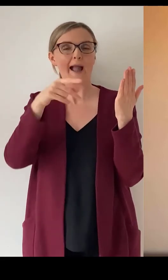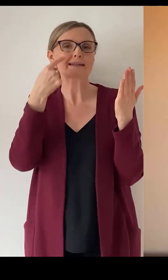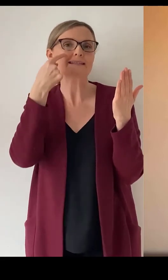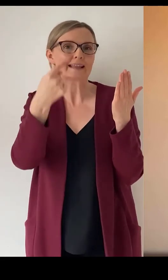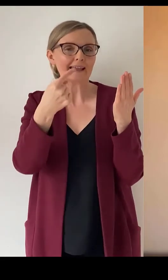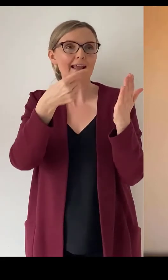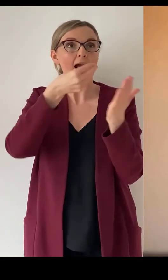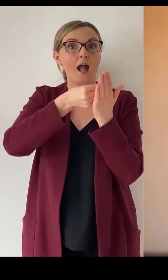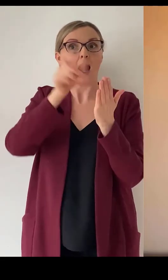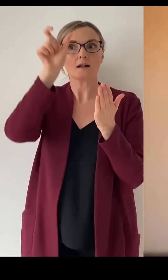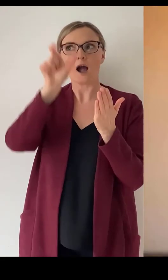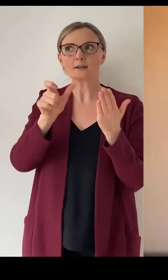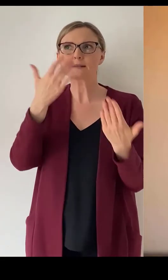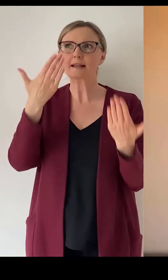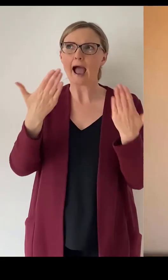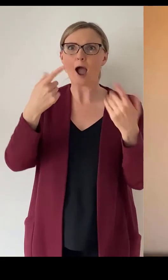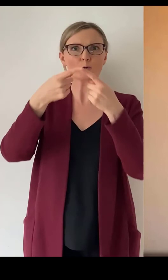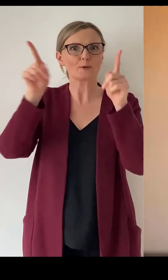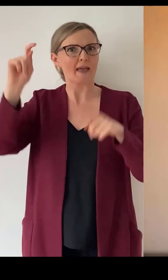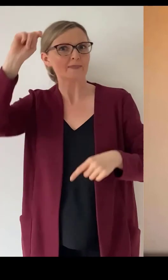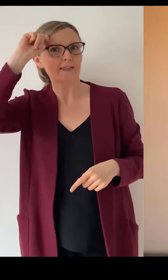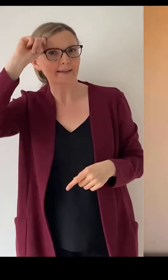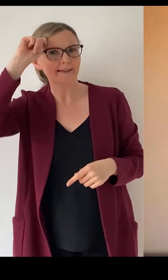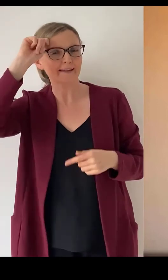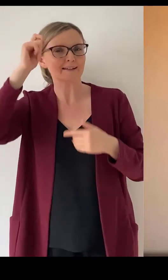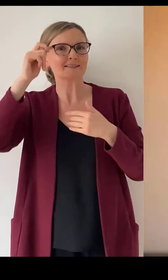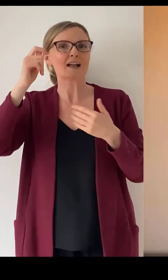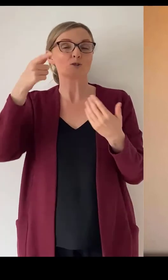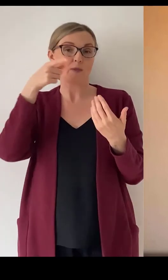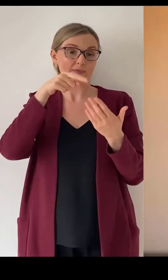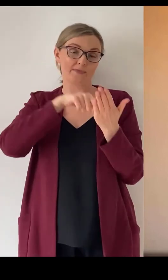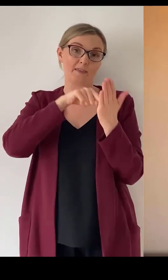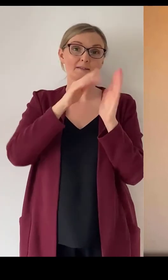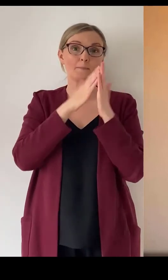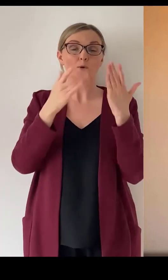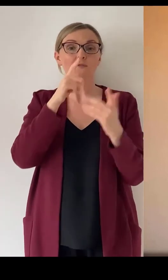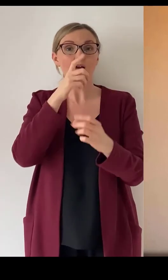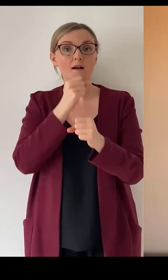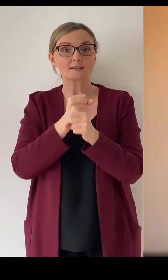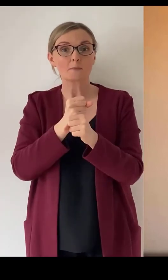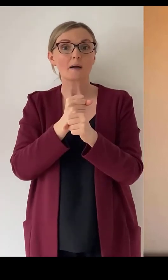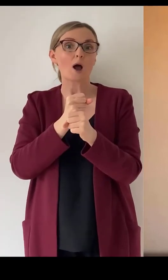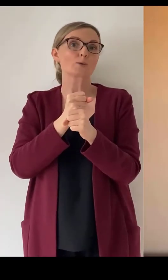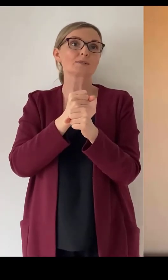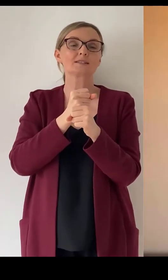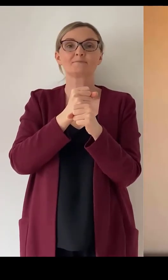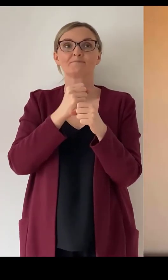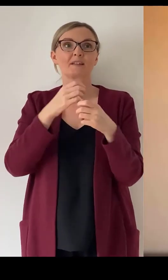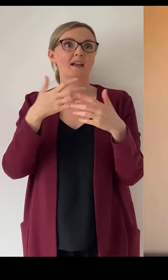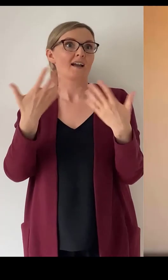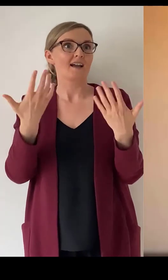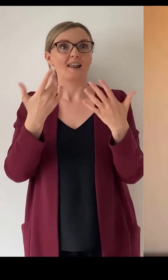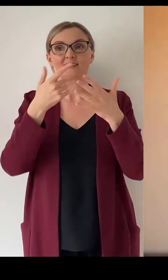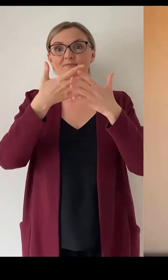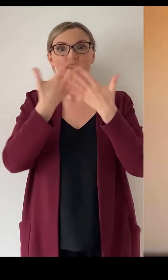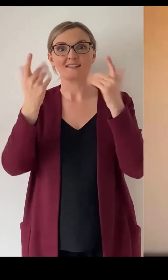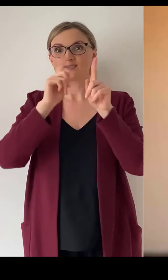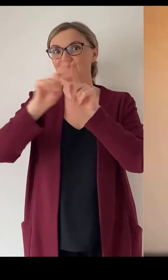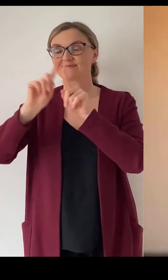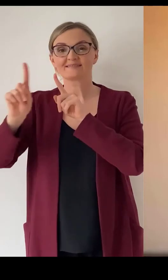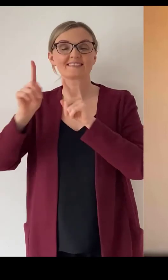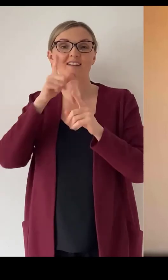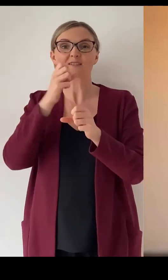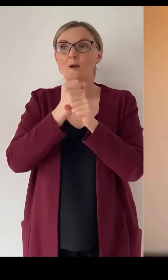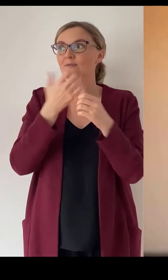economist thinks, and it covers topics such as sumo wrestlers and the value